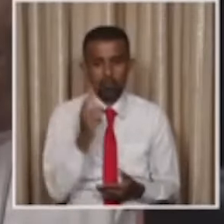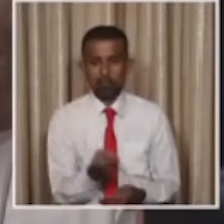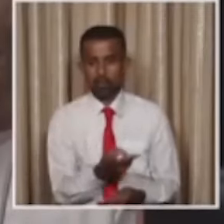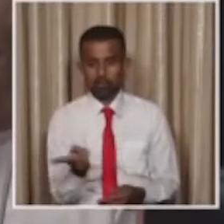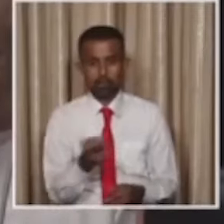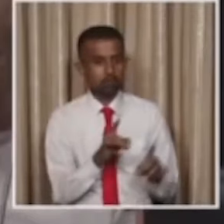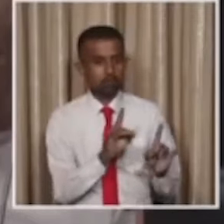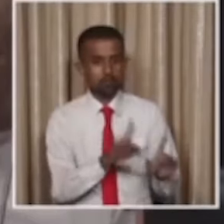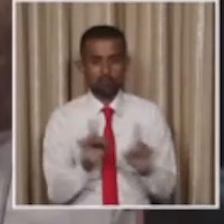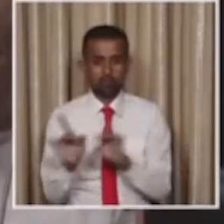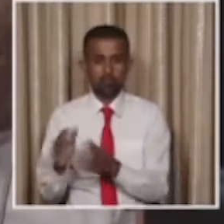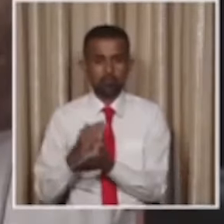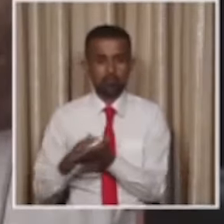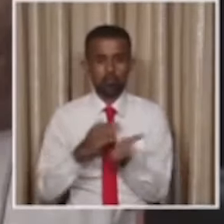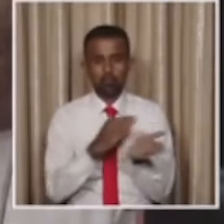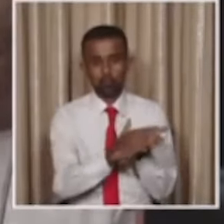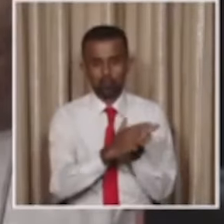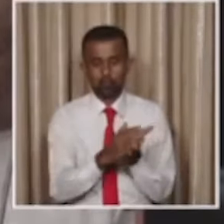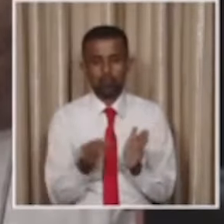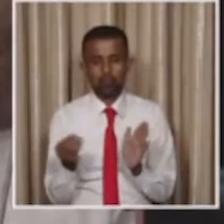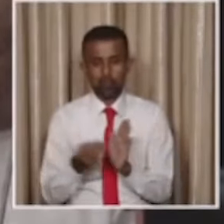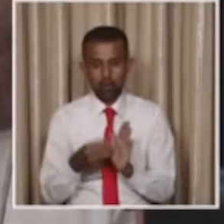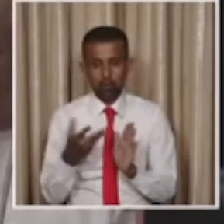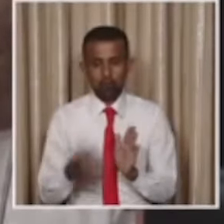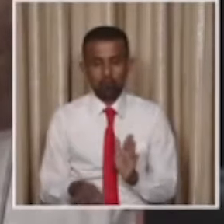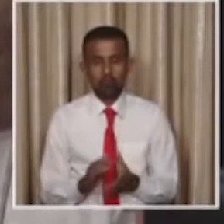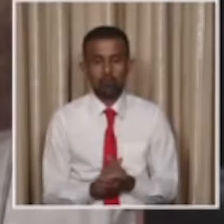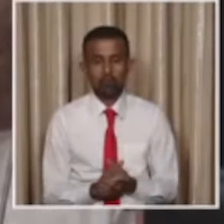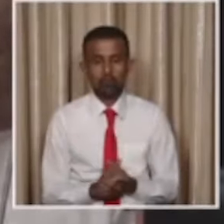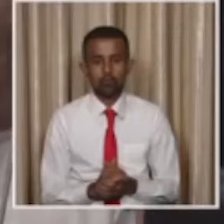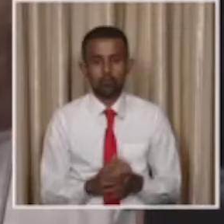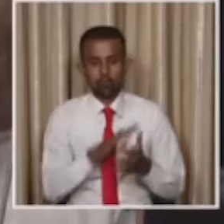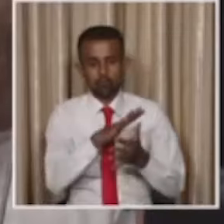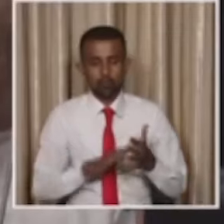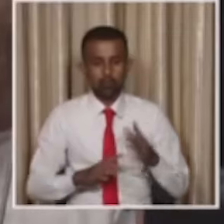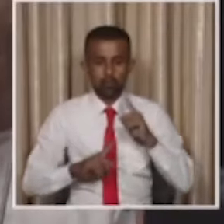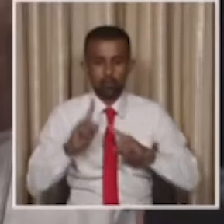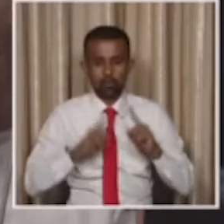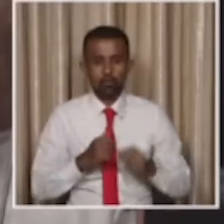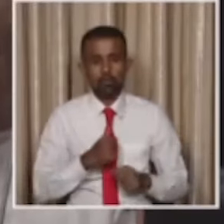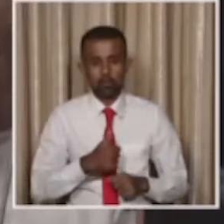the statement I have here, if you want I can read it. The National